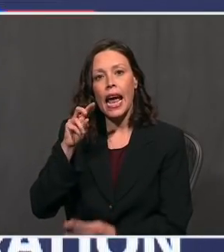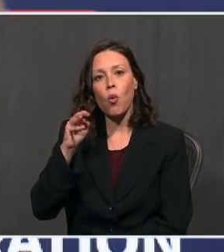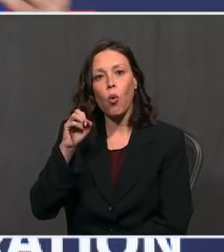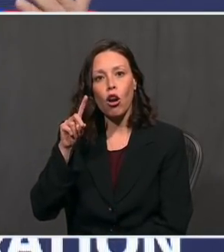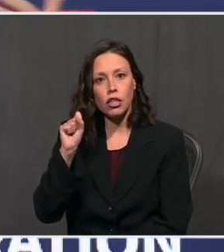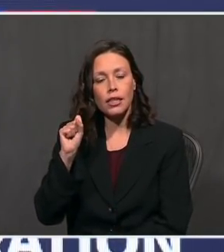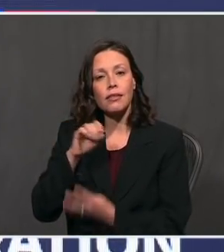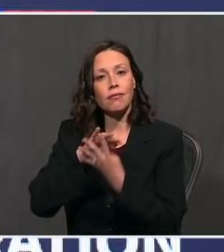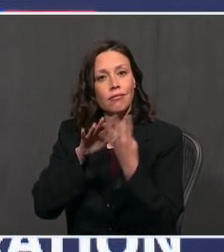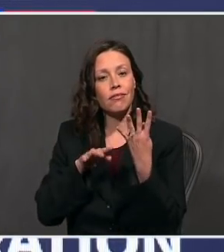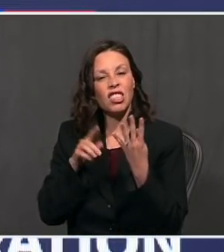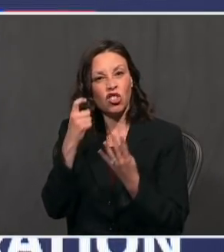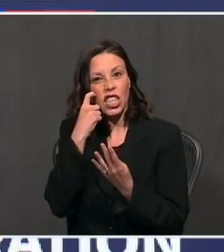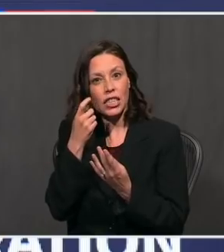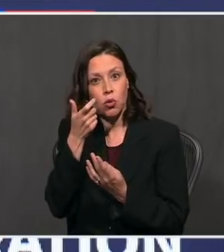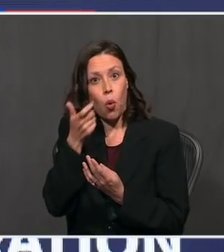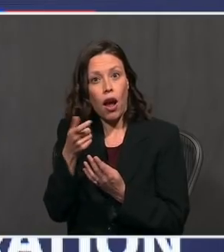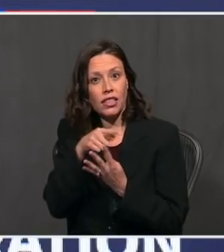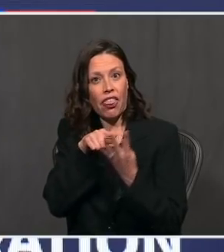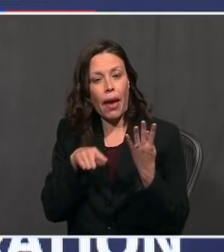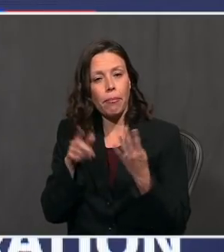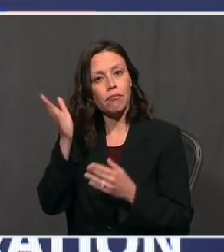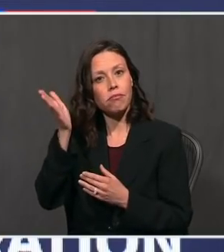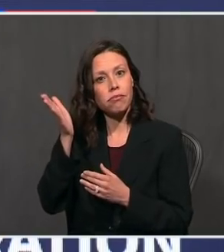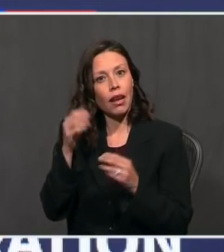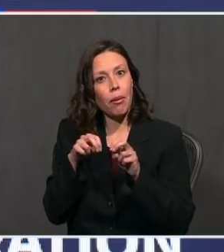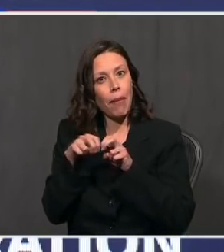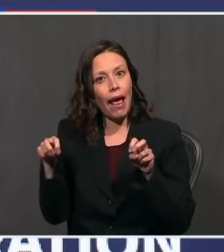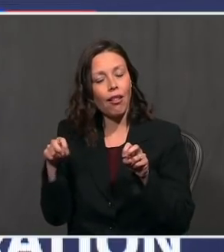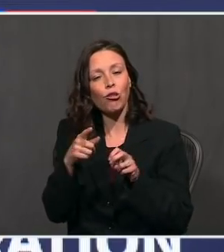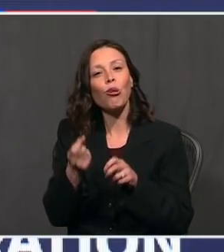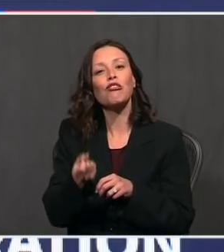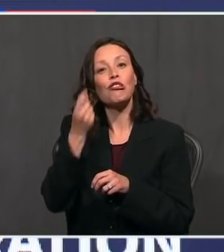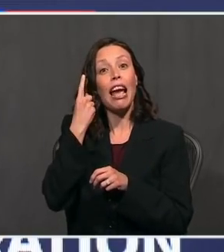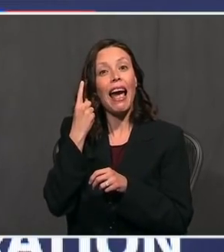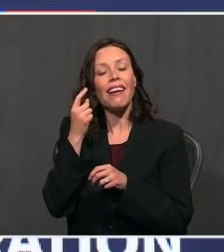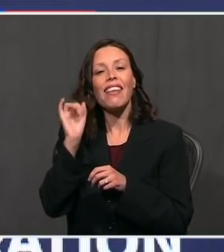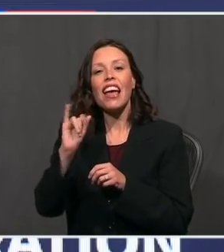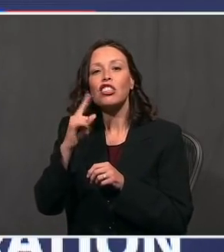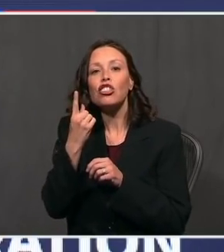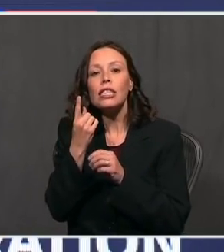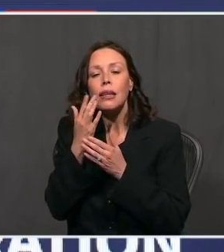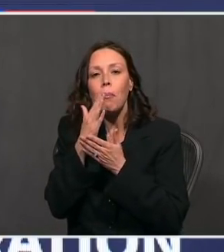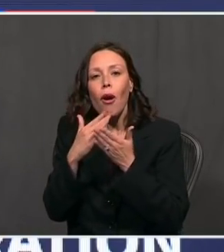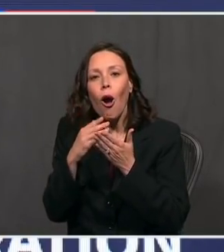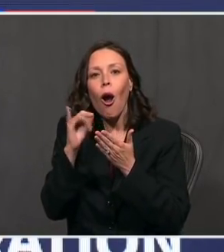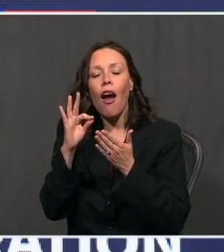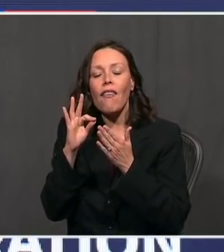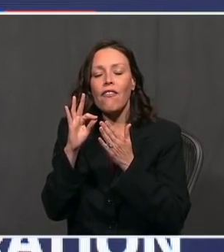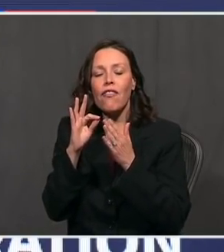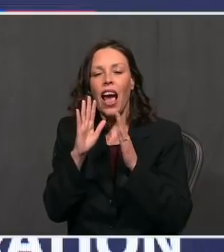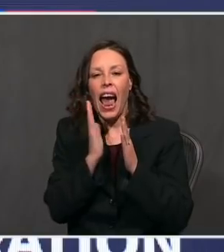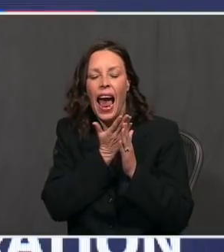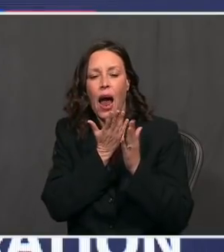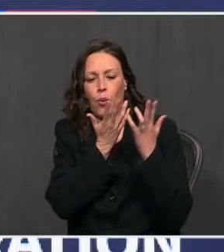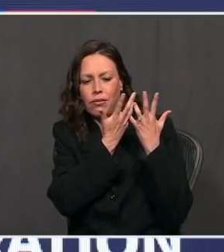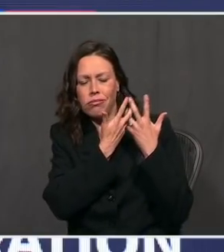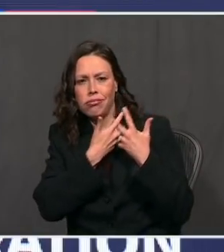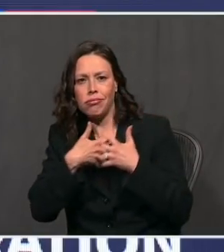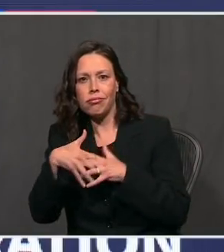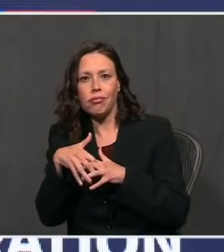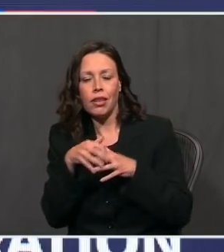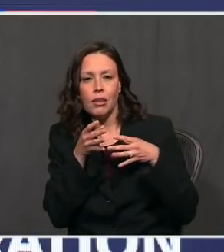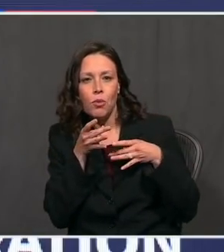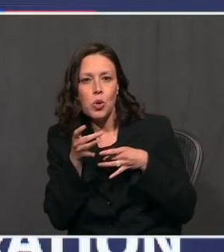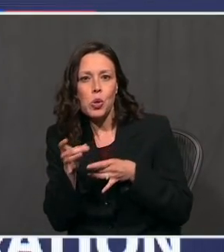I hope in that panel that you just heard, you understood that that was just a sampling of a seamless partnership that we have